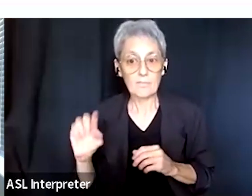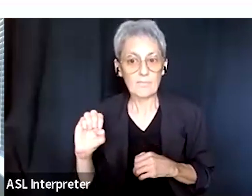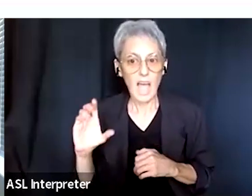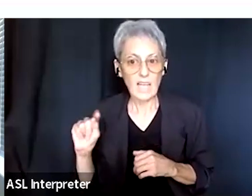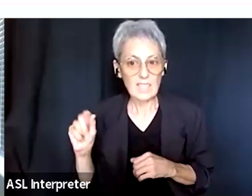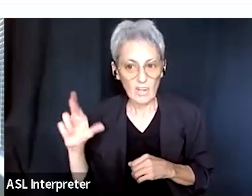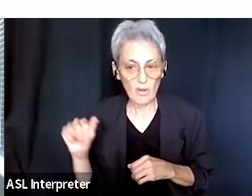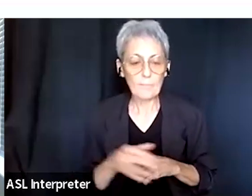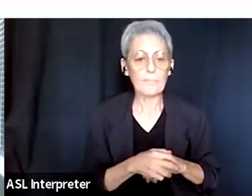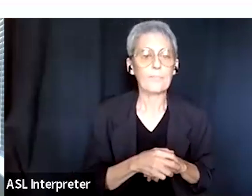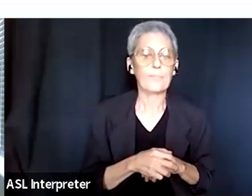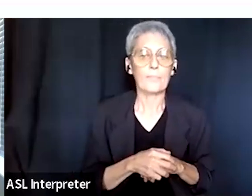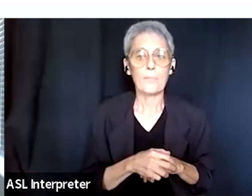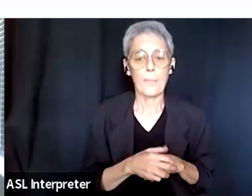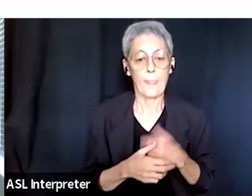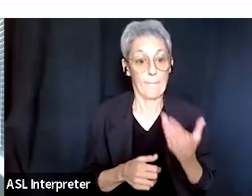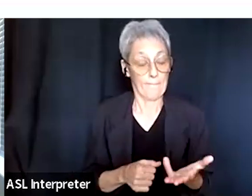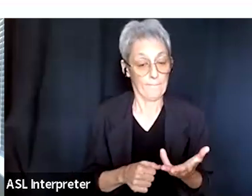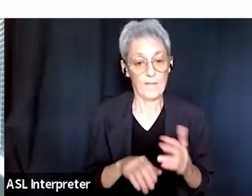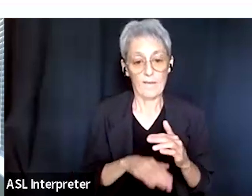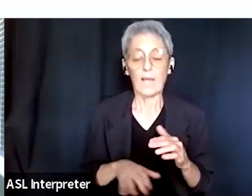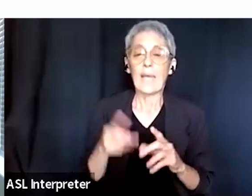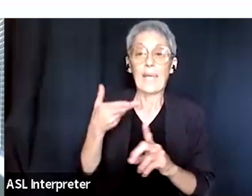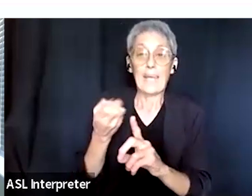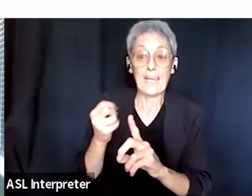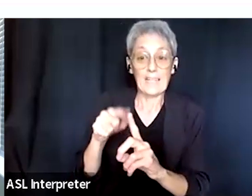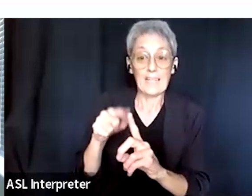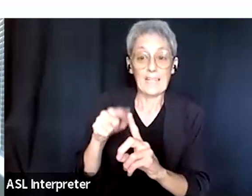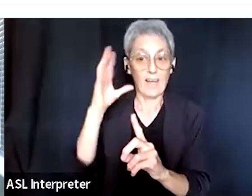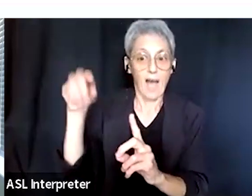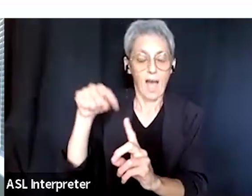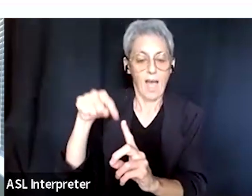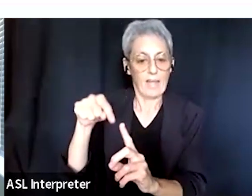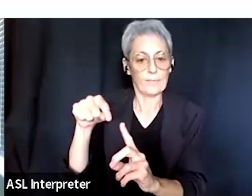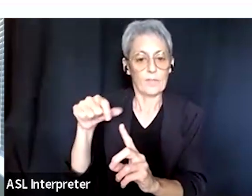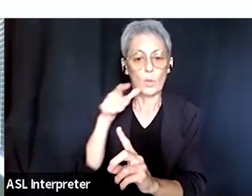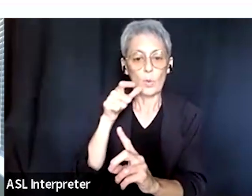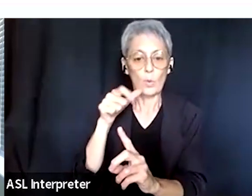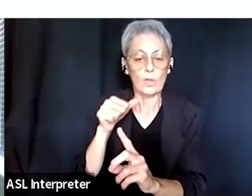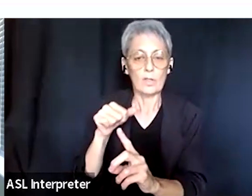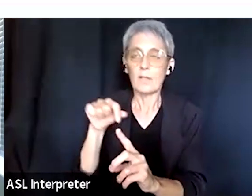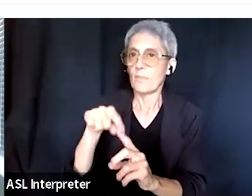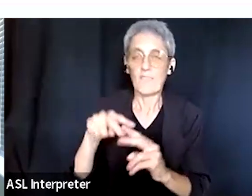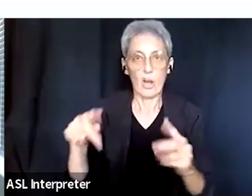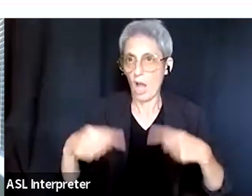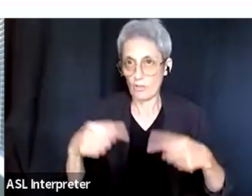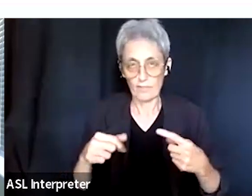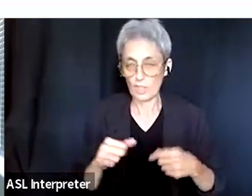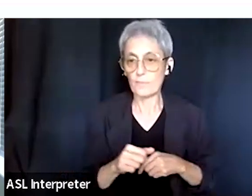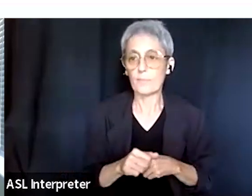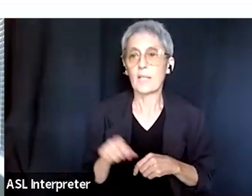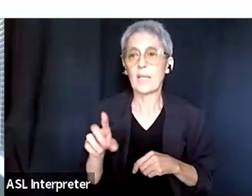incidentally, he's the guy who, this is quite controversial. He did